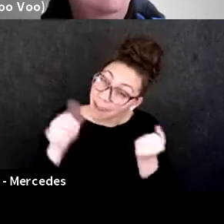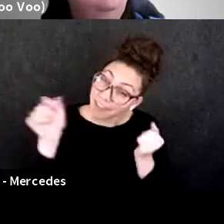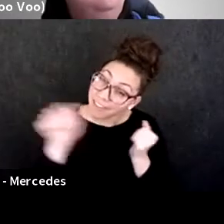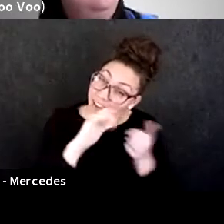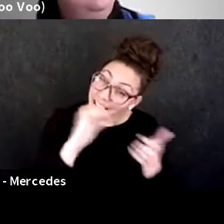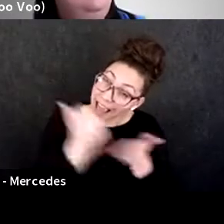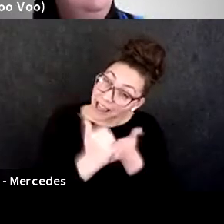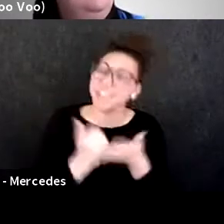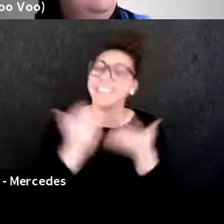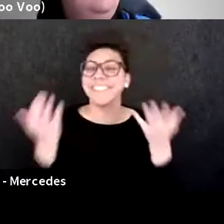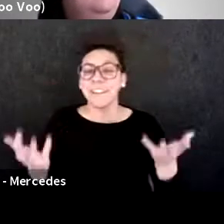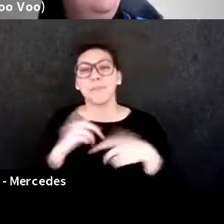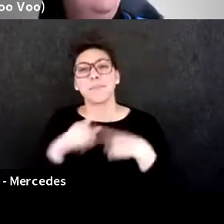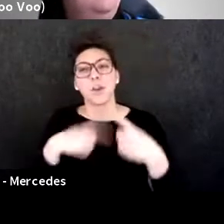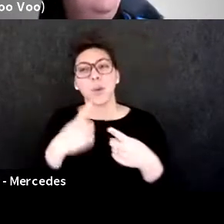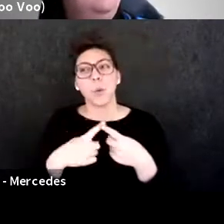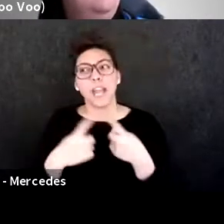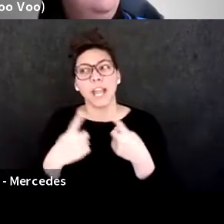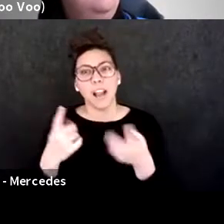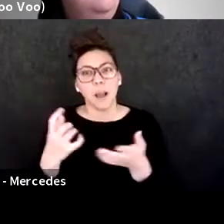when opportunities come up to apply